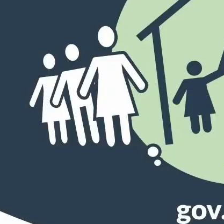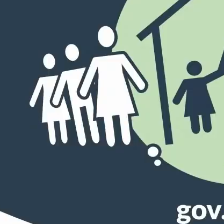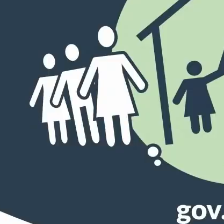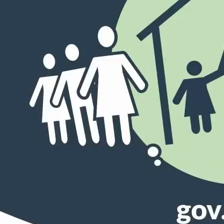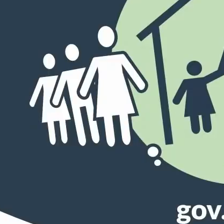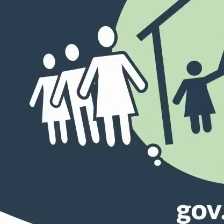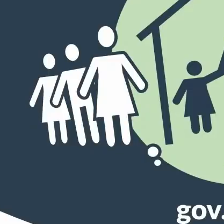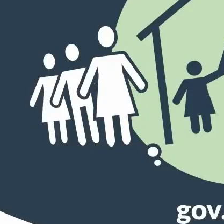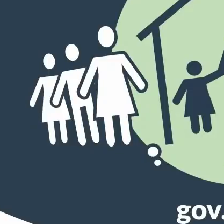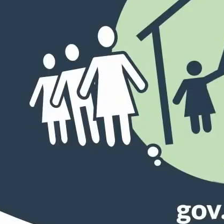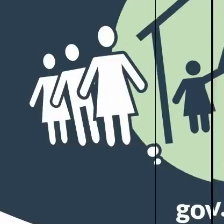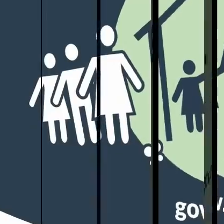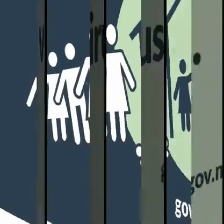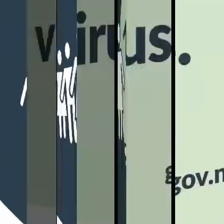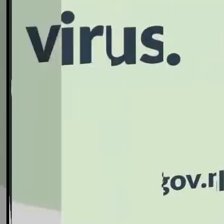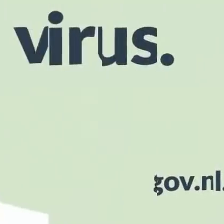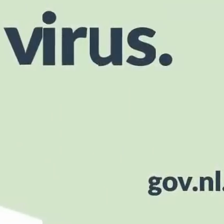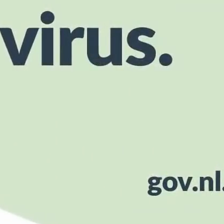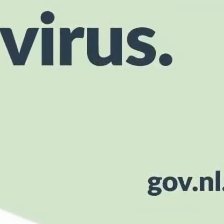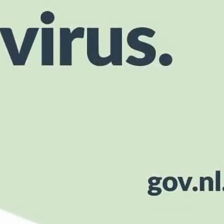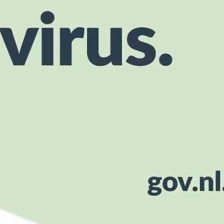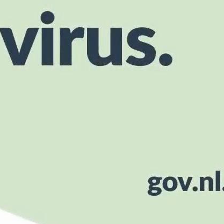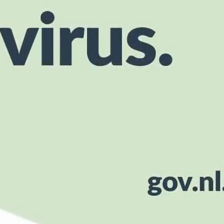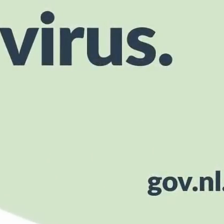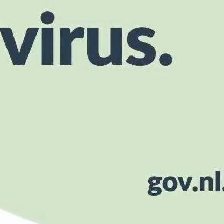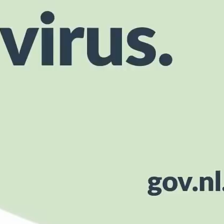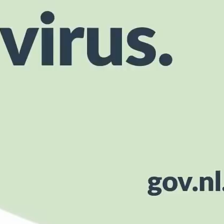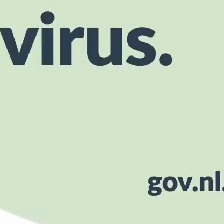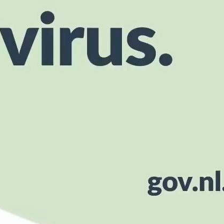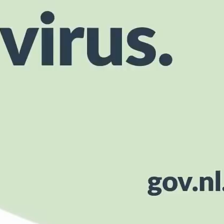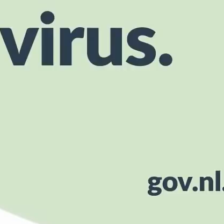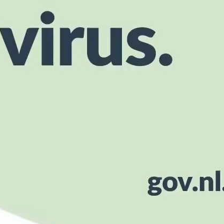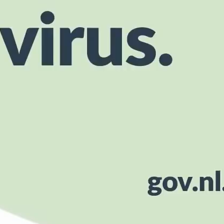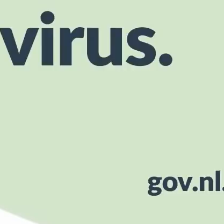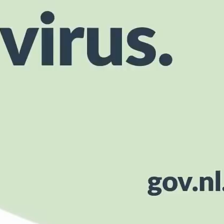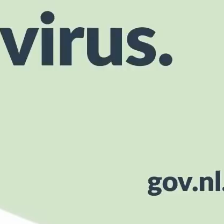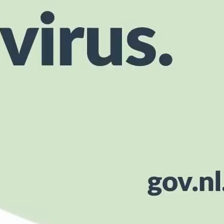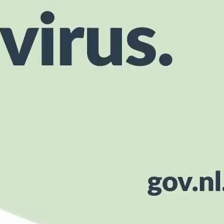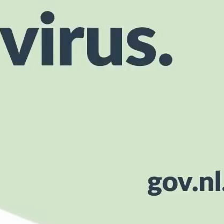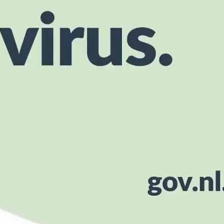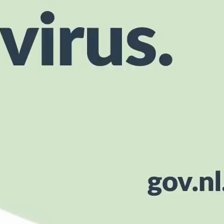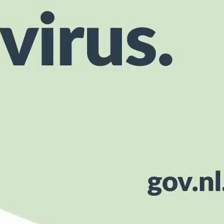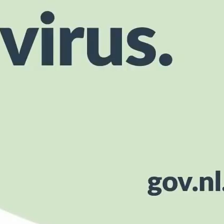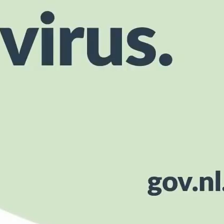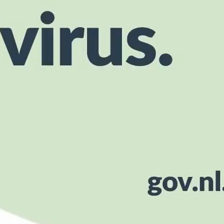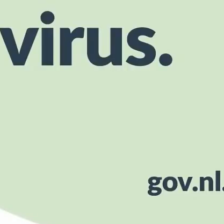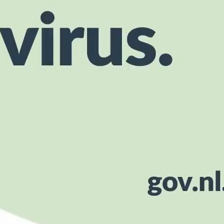For those of you tuned in today, we apologize for the delay, but our news conference will begin shortly. Thank you.